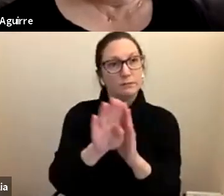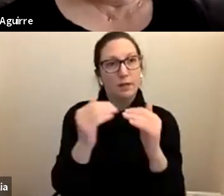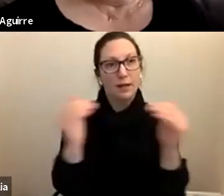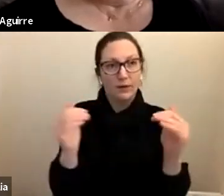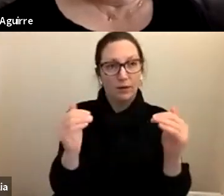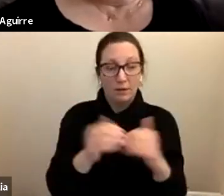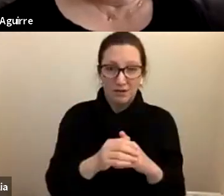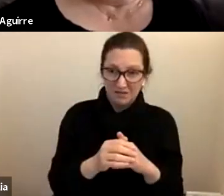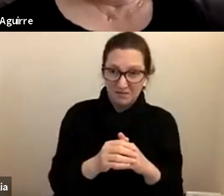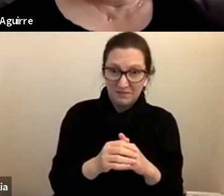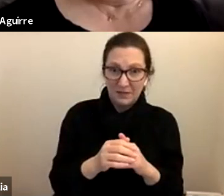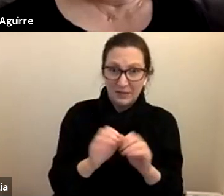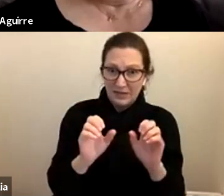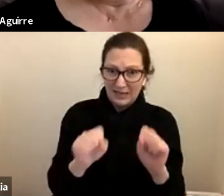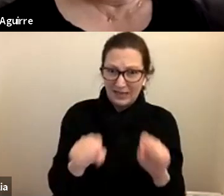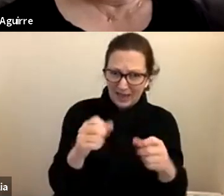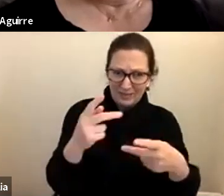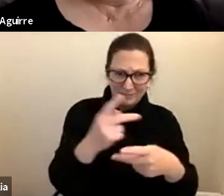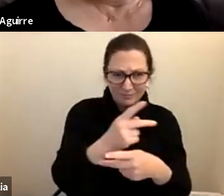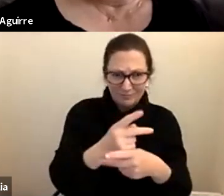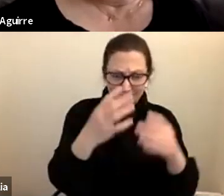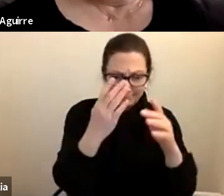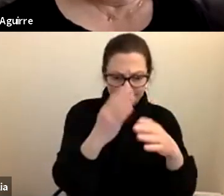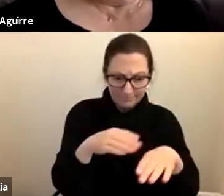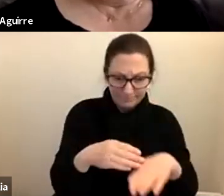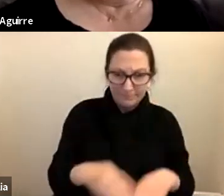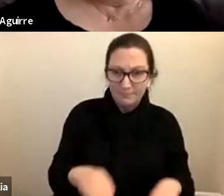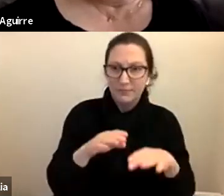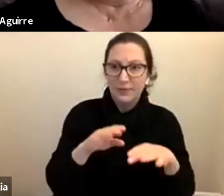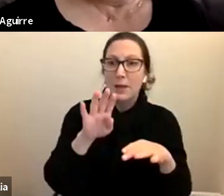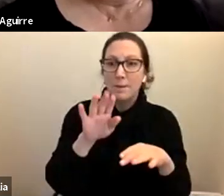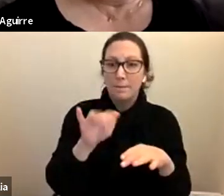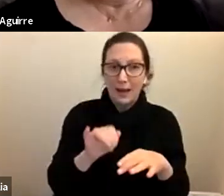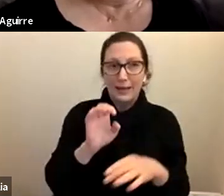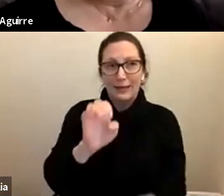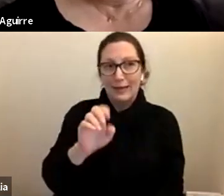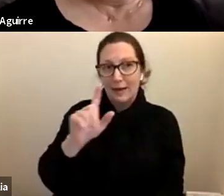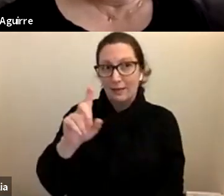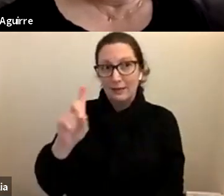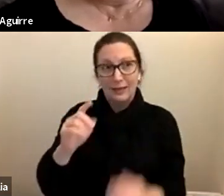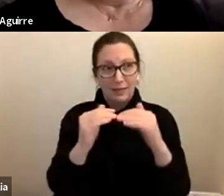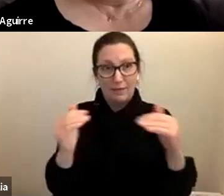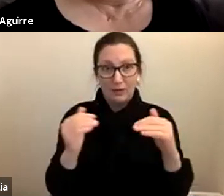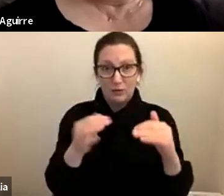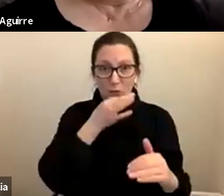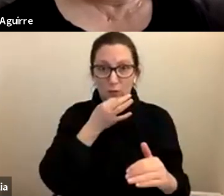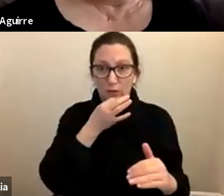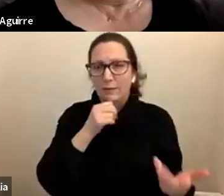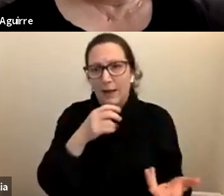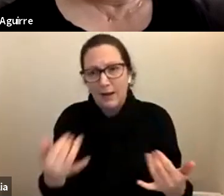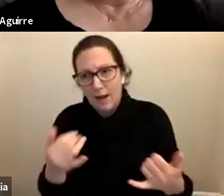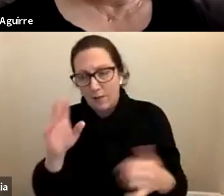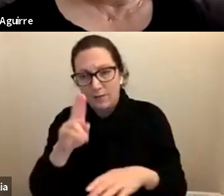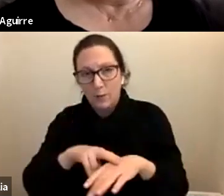can we have the disaggregation by ELD level at soon? I don't expect you to have it now.